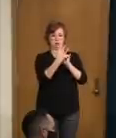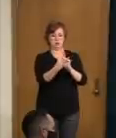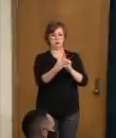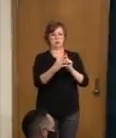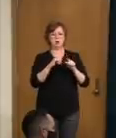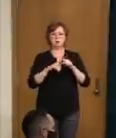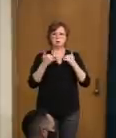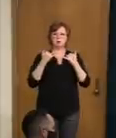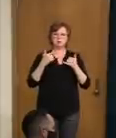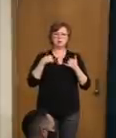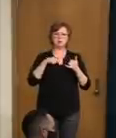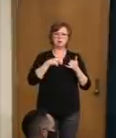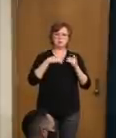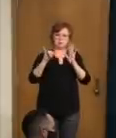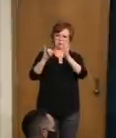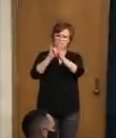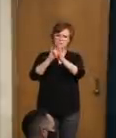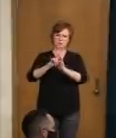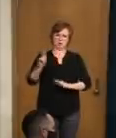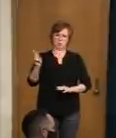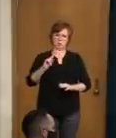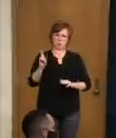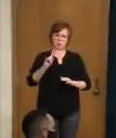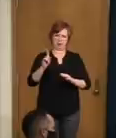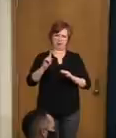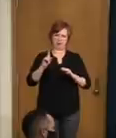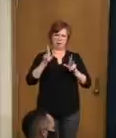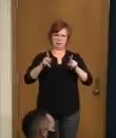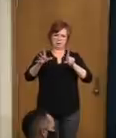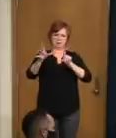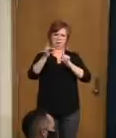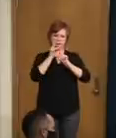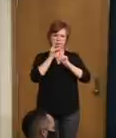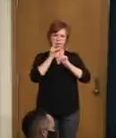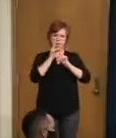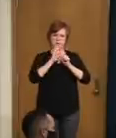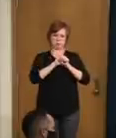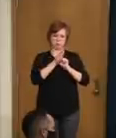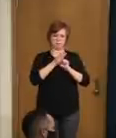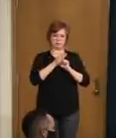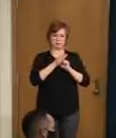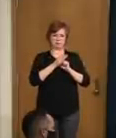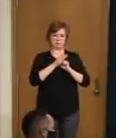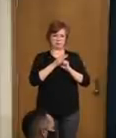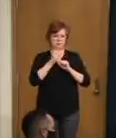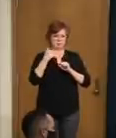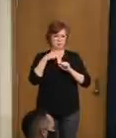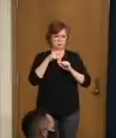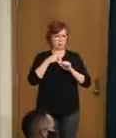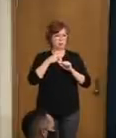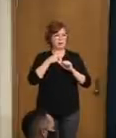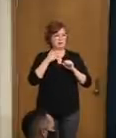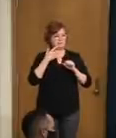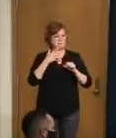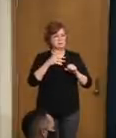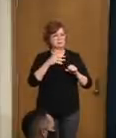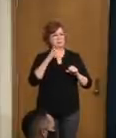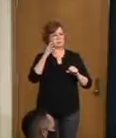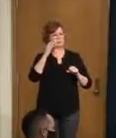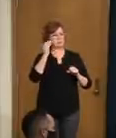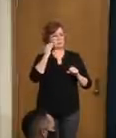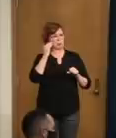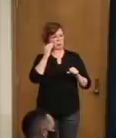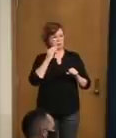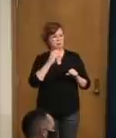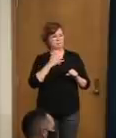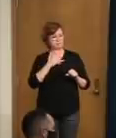are getting sick in Saskatchewan, where people are catching COVID-19? Are we able to make an assessment of that? And if